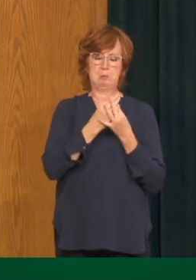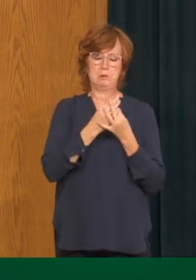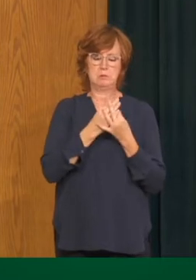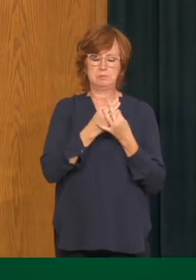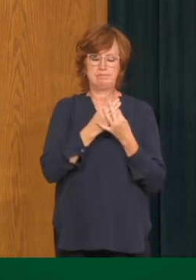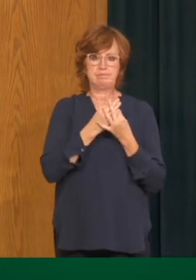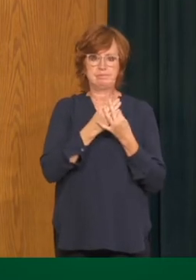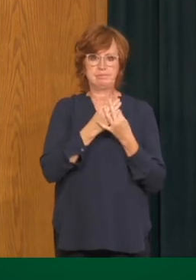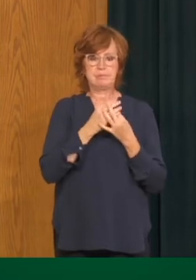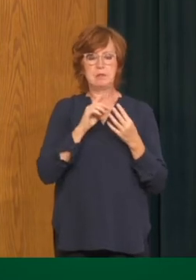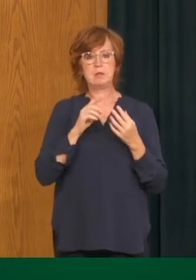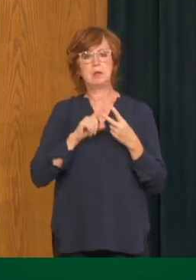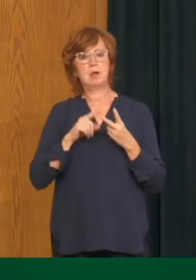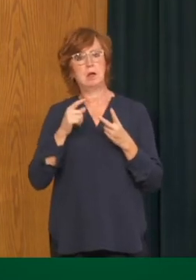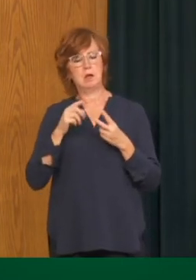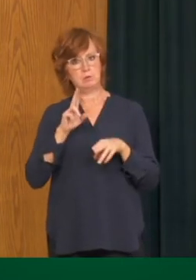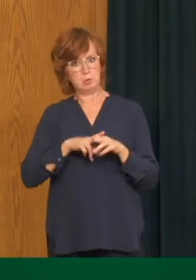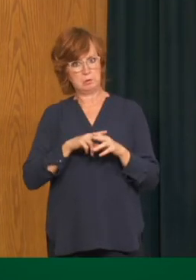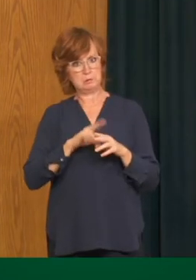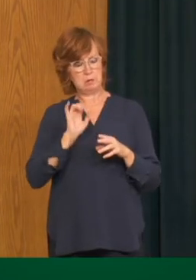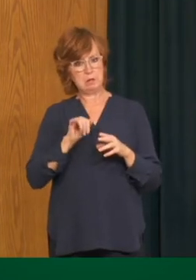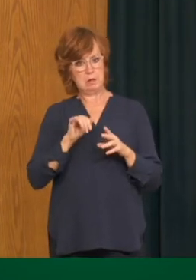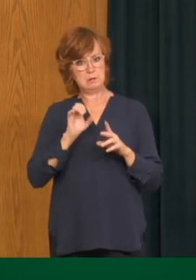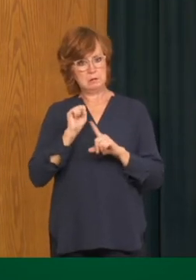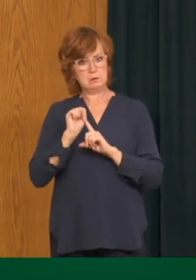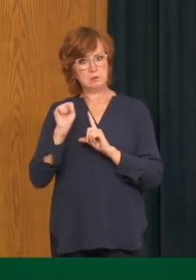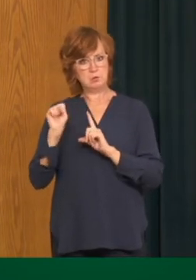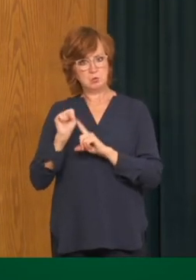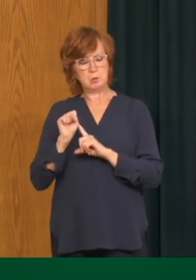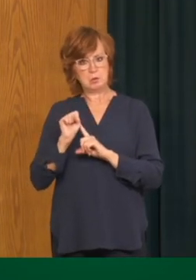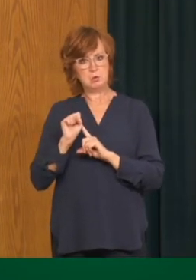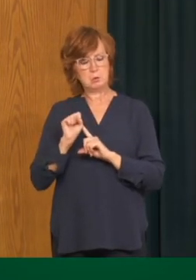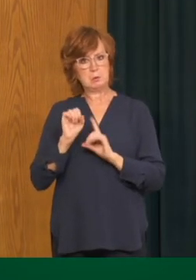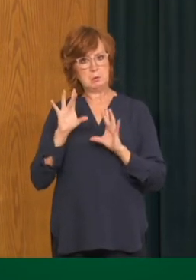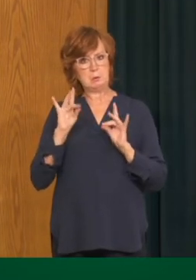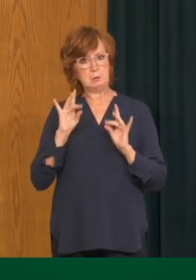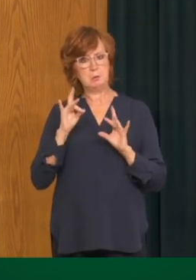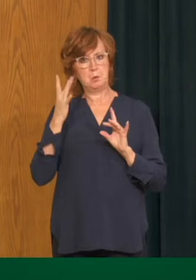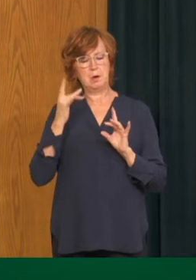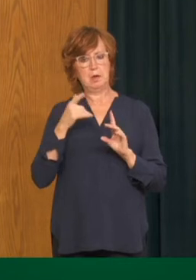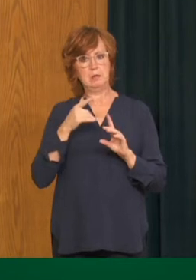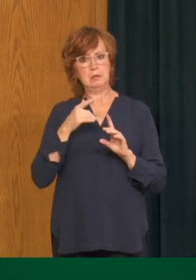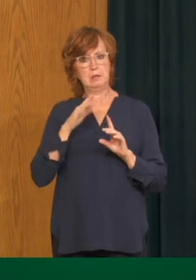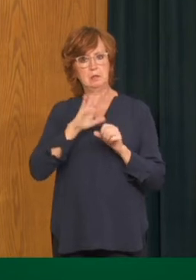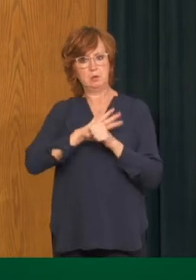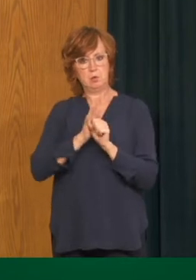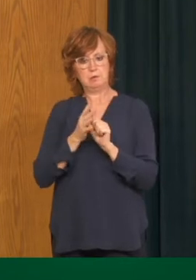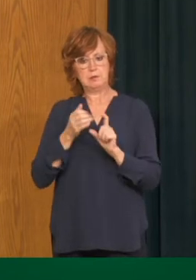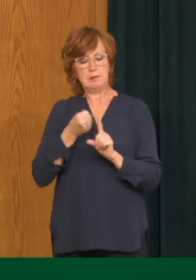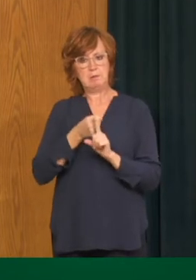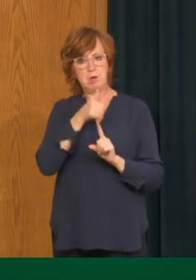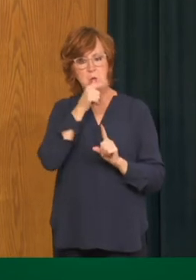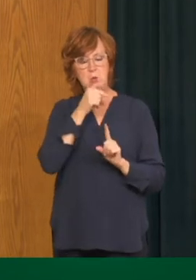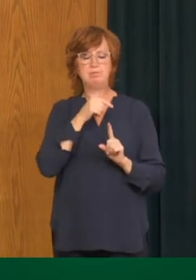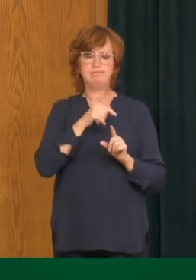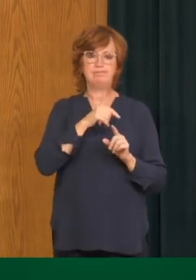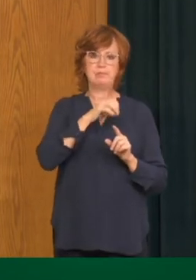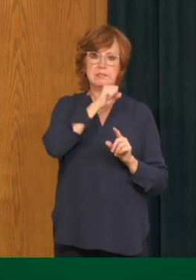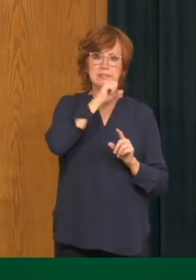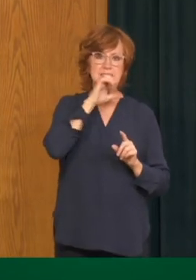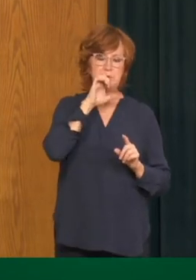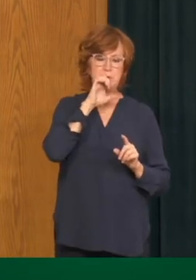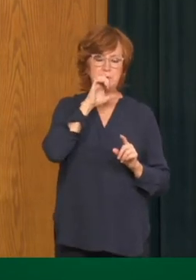anyone, serious outcomes are more in people who are elderly. And so our condolences to the families of the individuals who passed